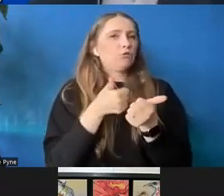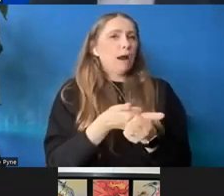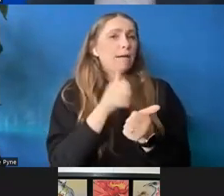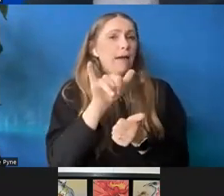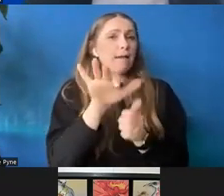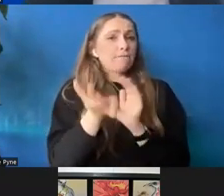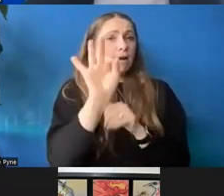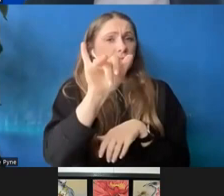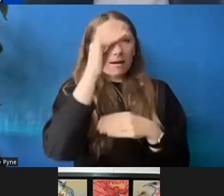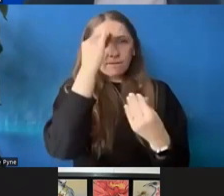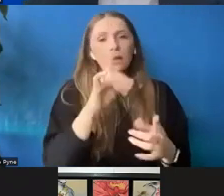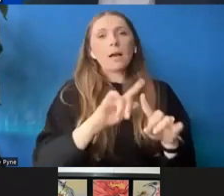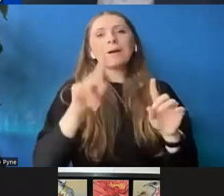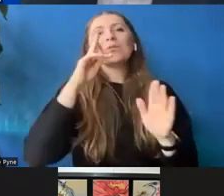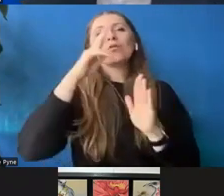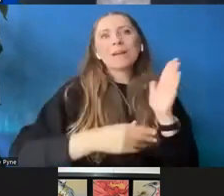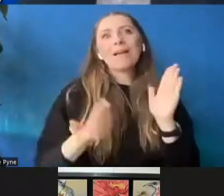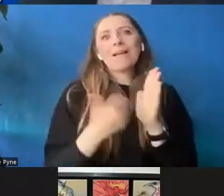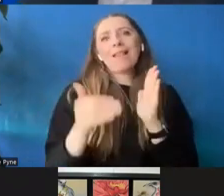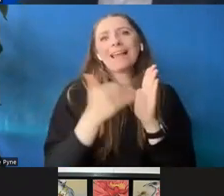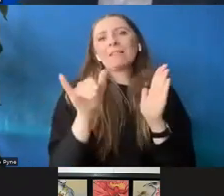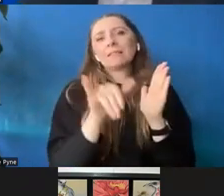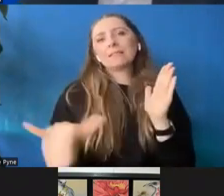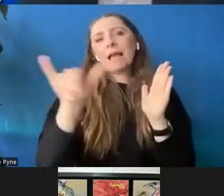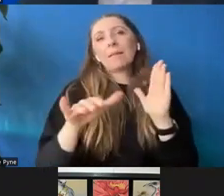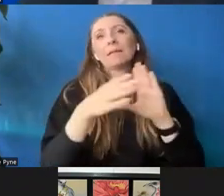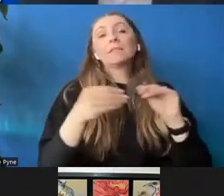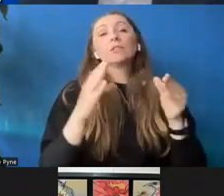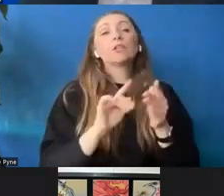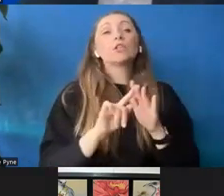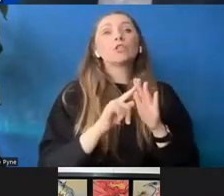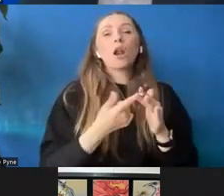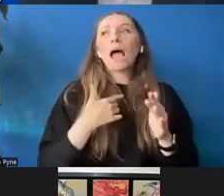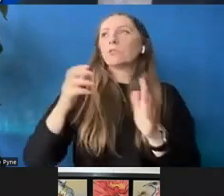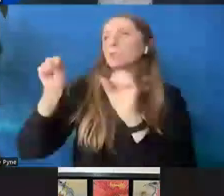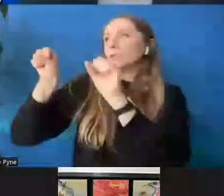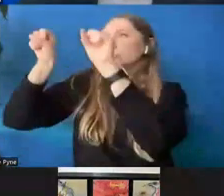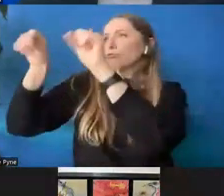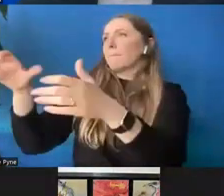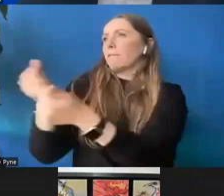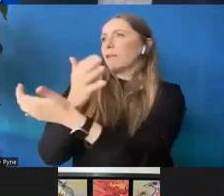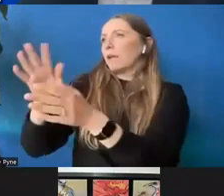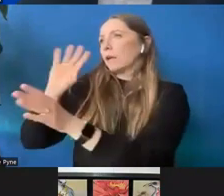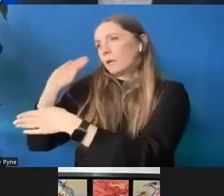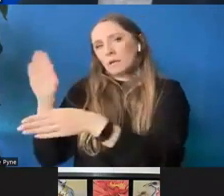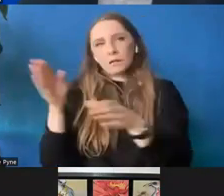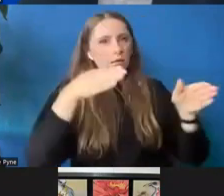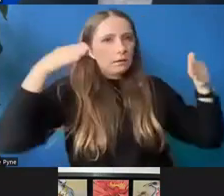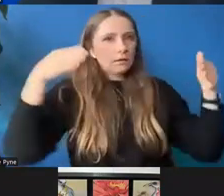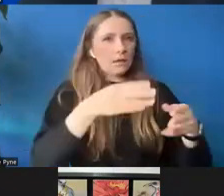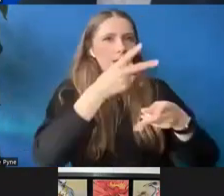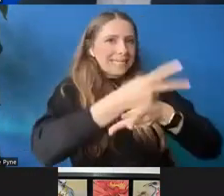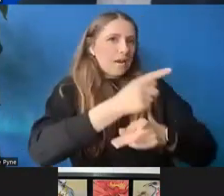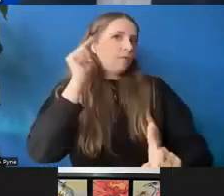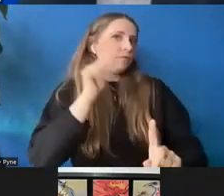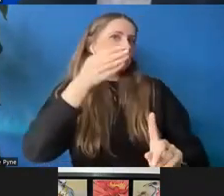but you'll read stories after stories and you'll say, it all started when they had to take care of this person.